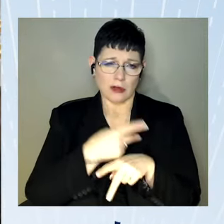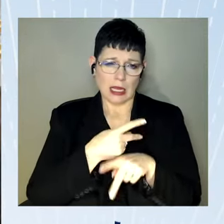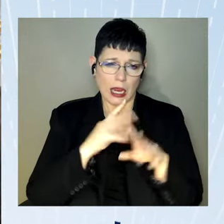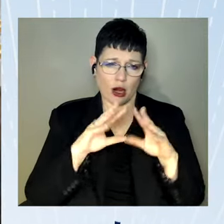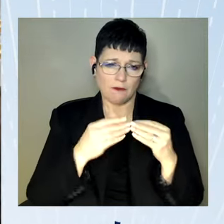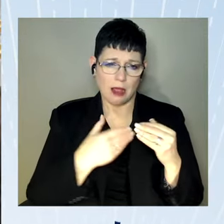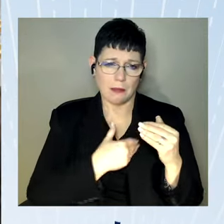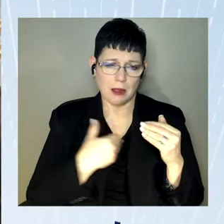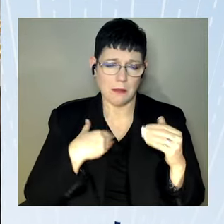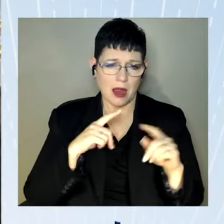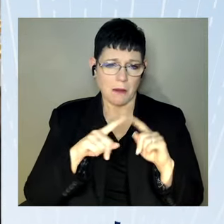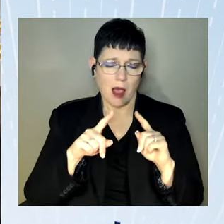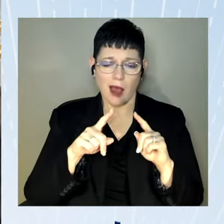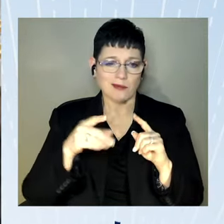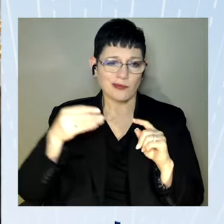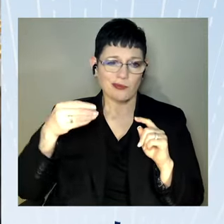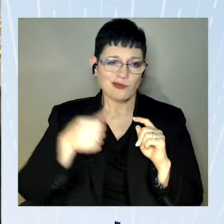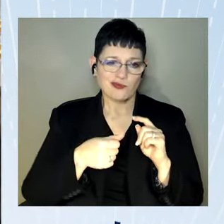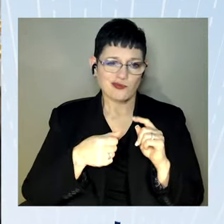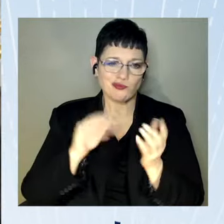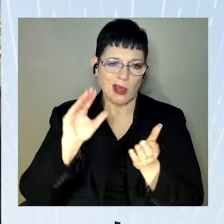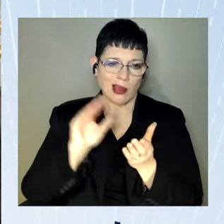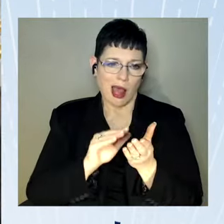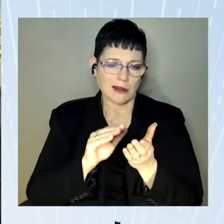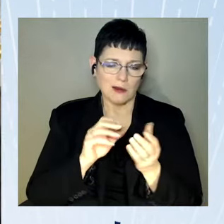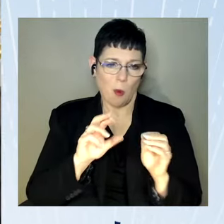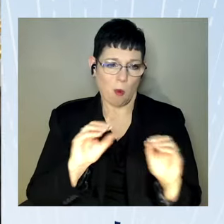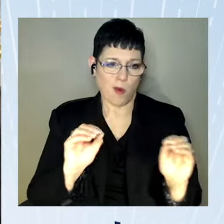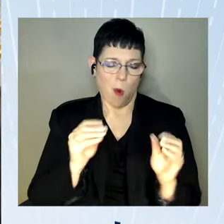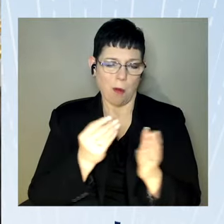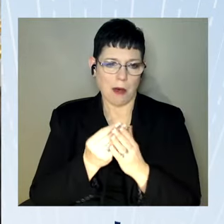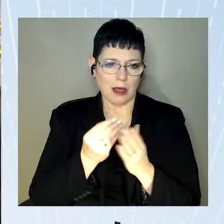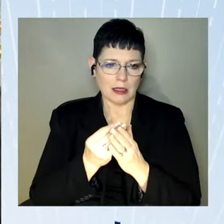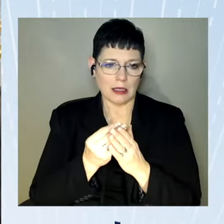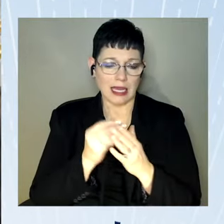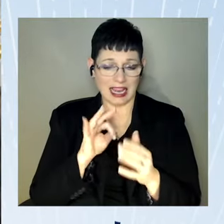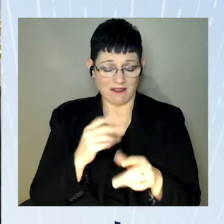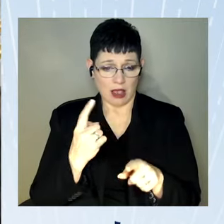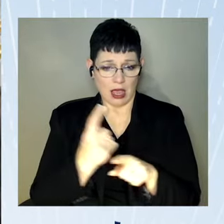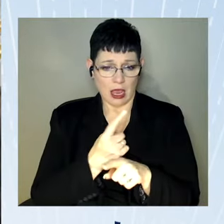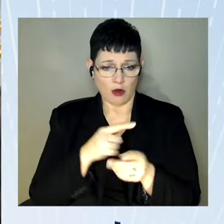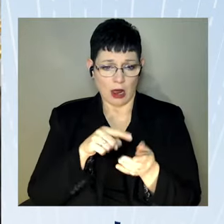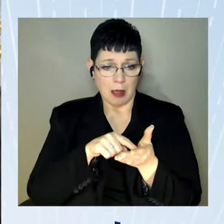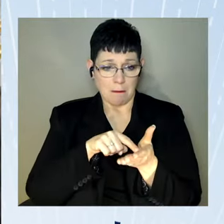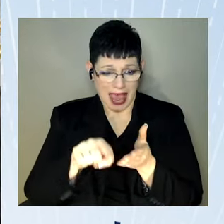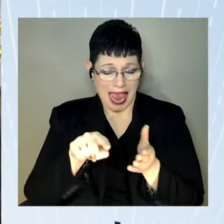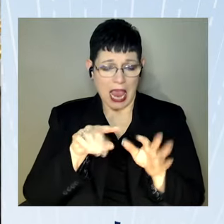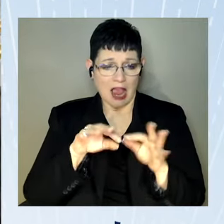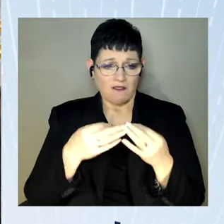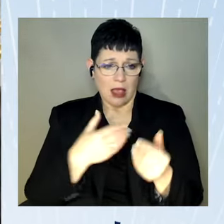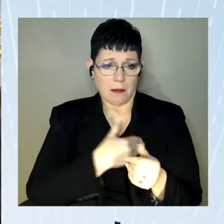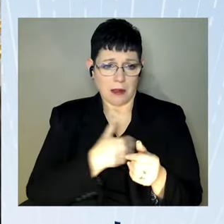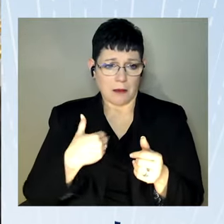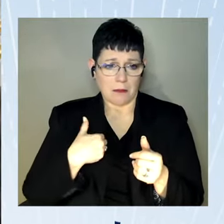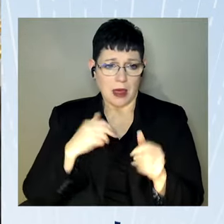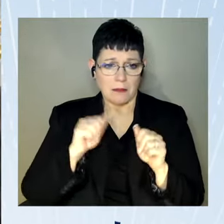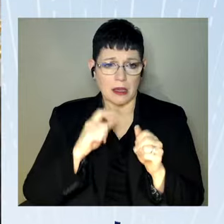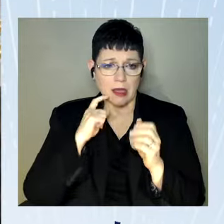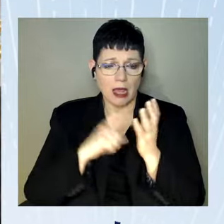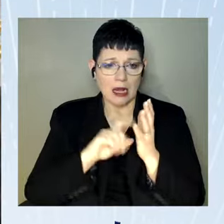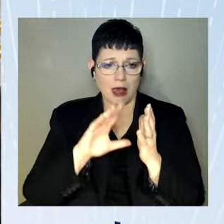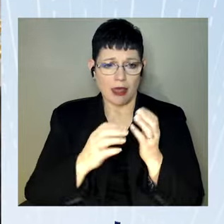inadequate pay or none at all for their hard work. By accurately paying these people, we can recognize their economic value and their contributions and